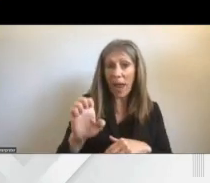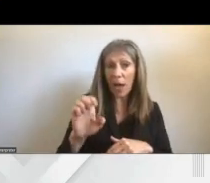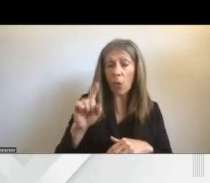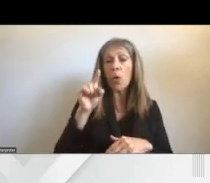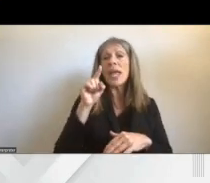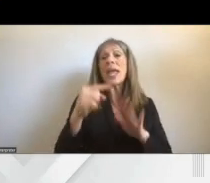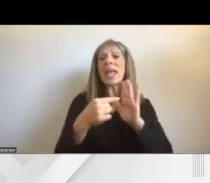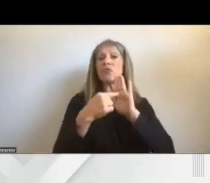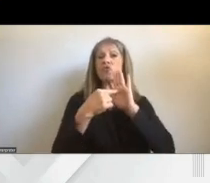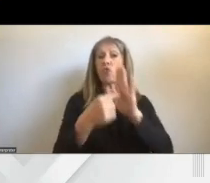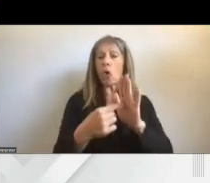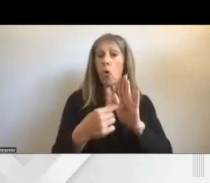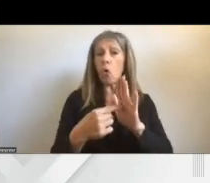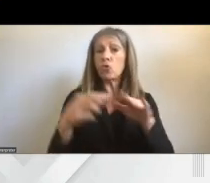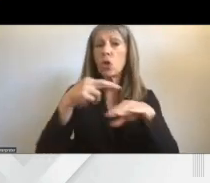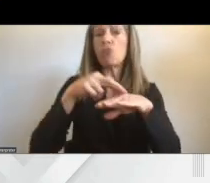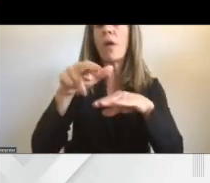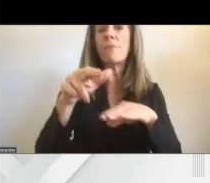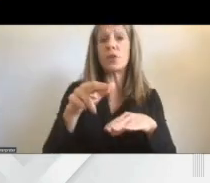the specific